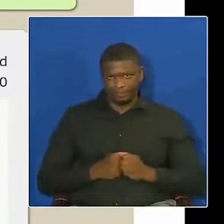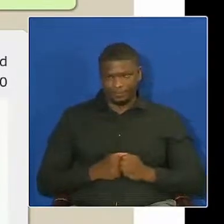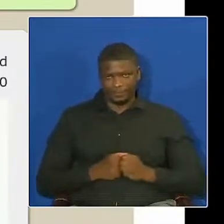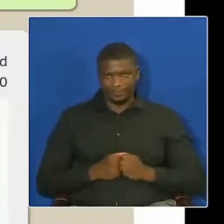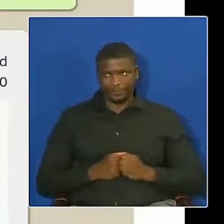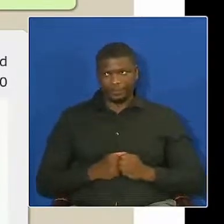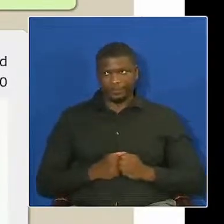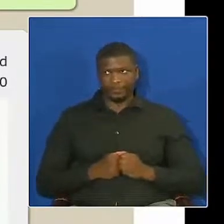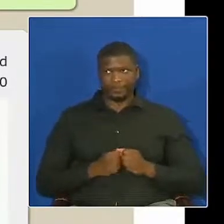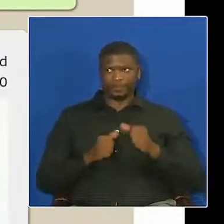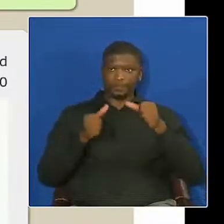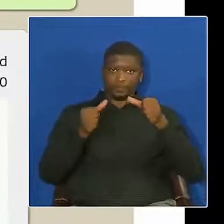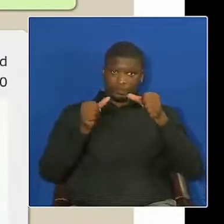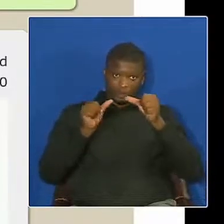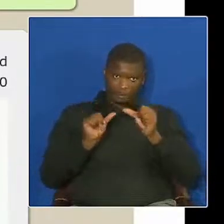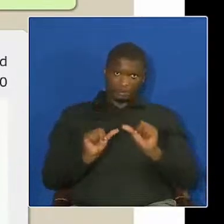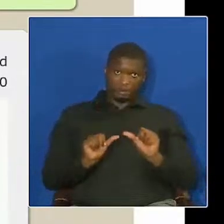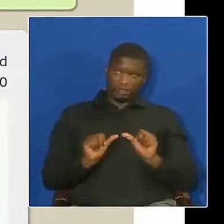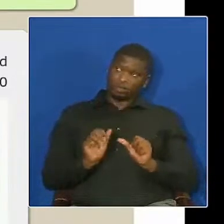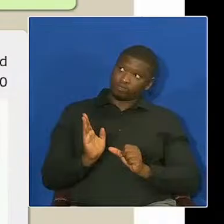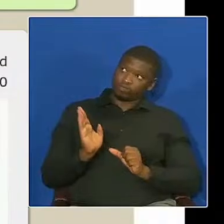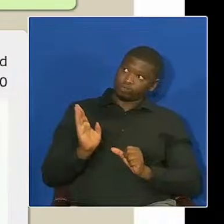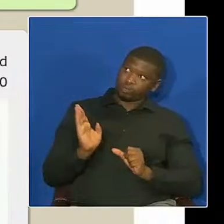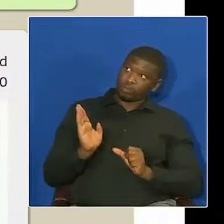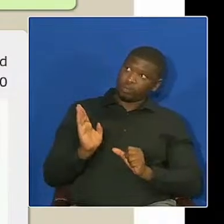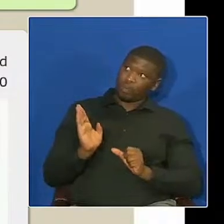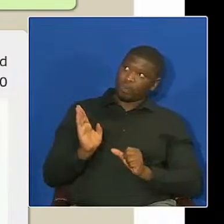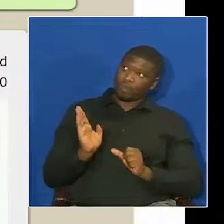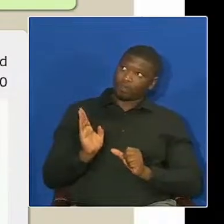Then the next screenshot